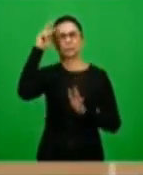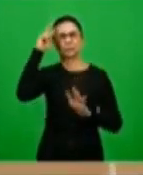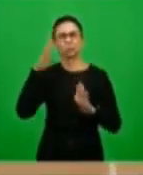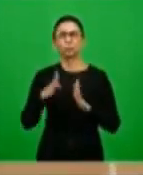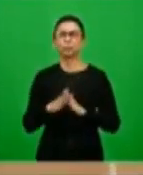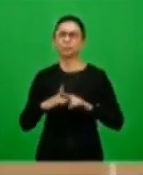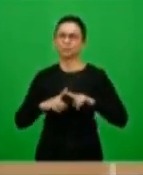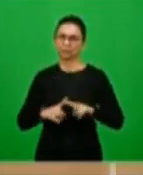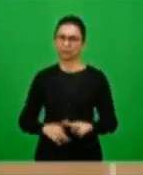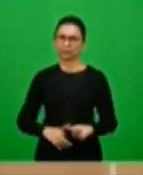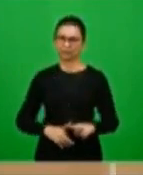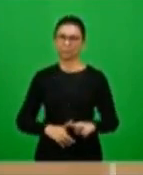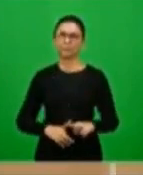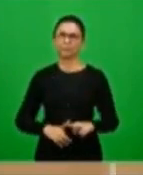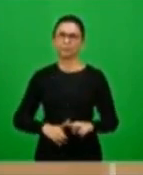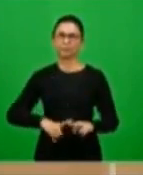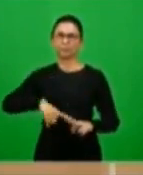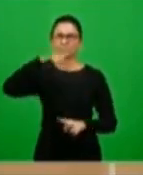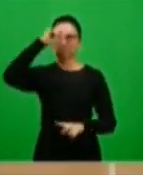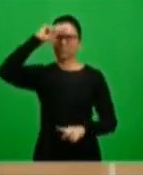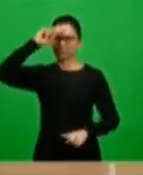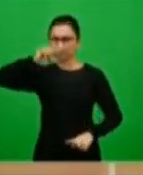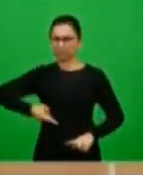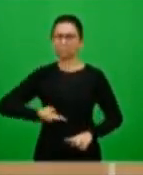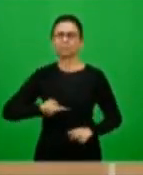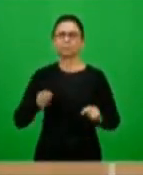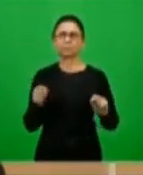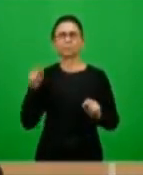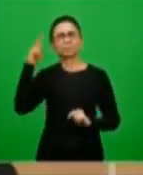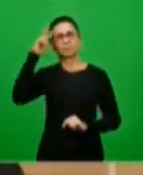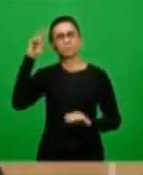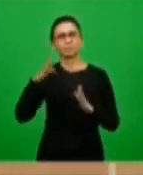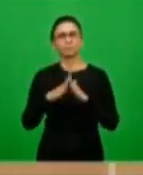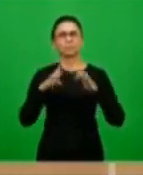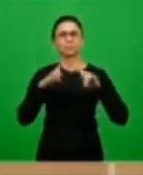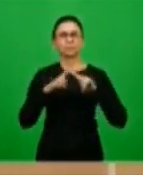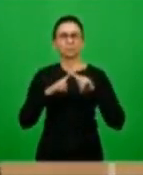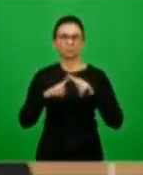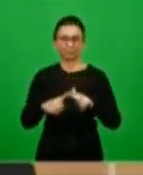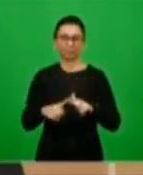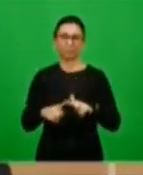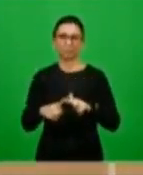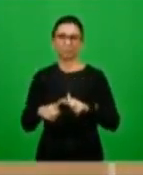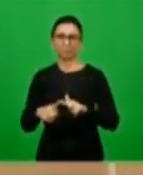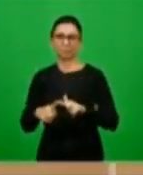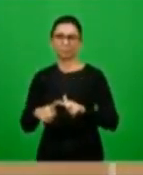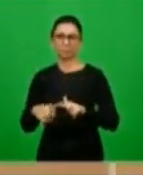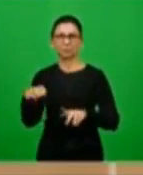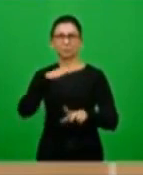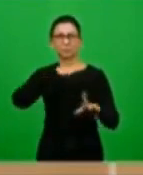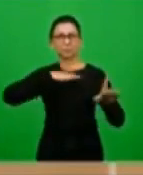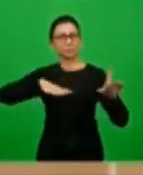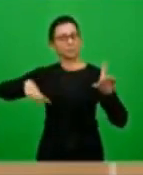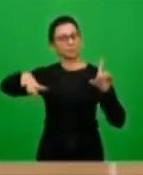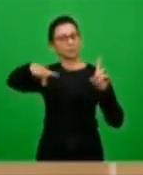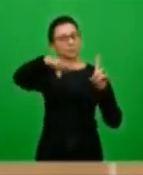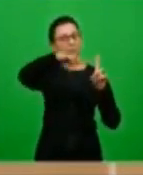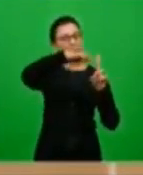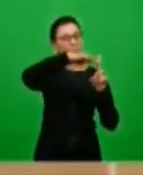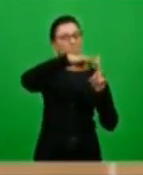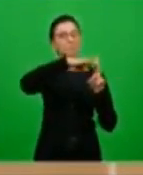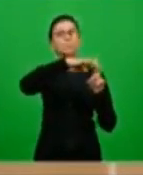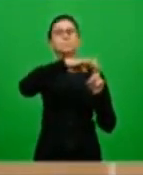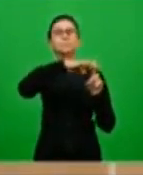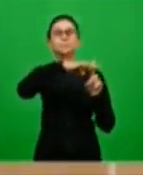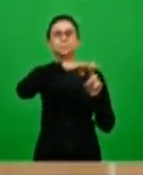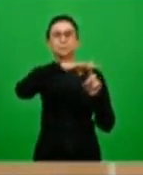church, to decree the victory of the church. And the Bible says that he went to the cross of Calvary and he placed on the